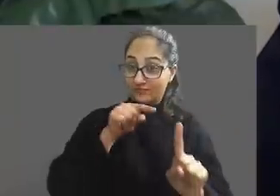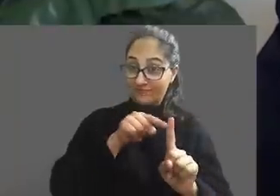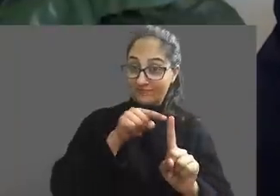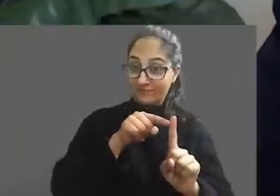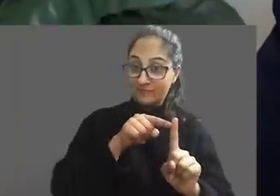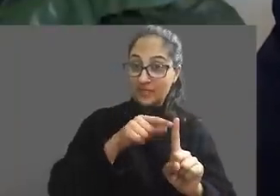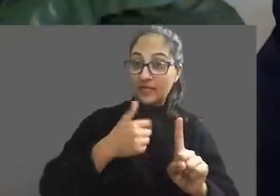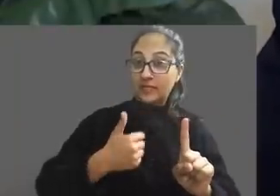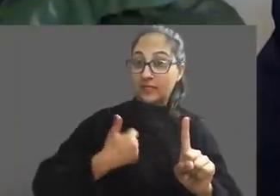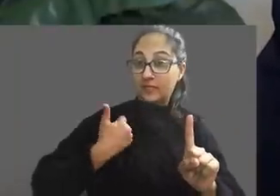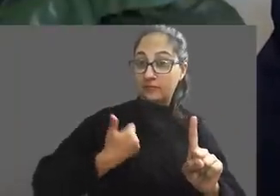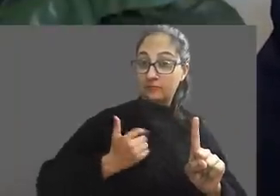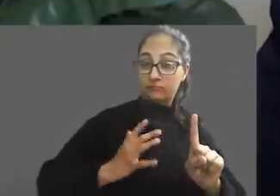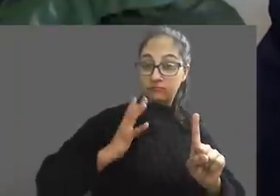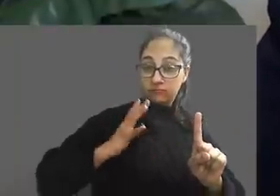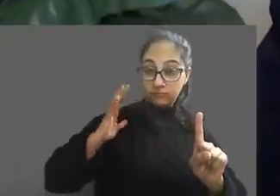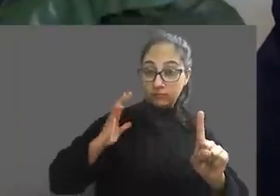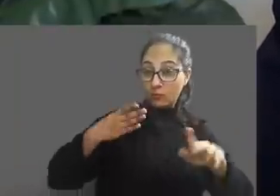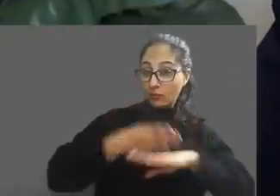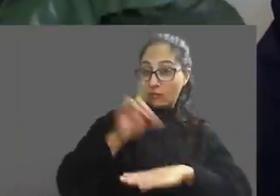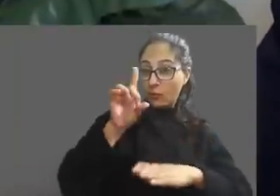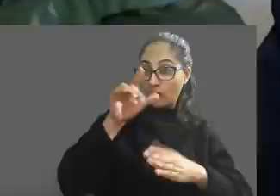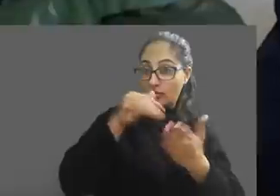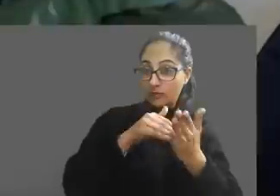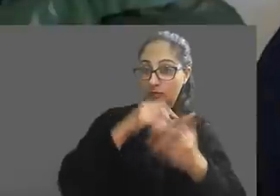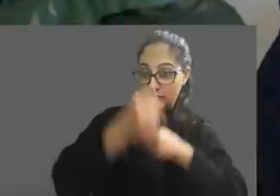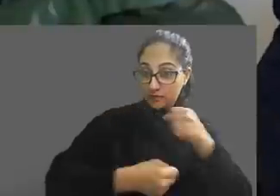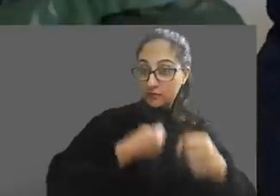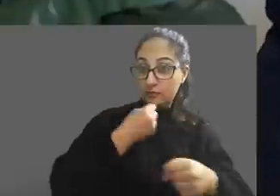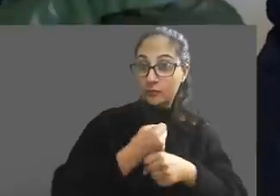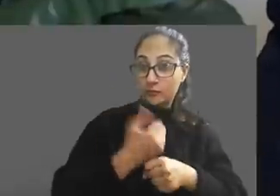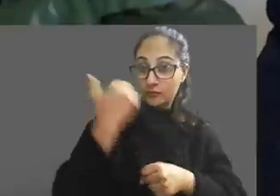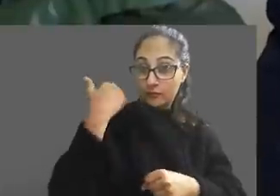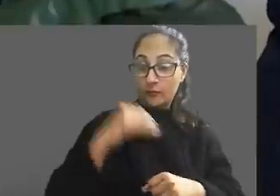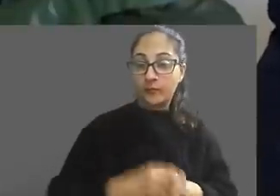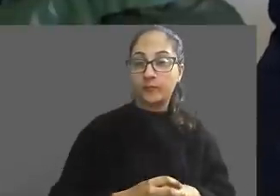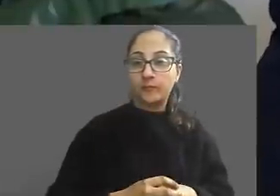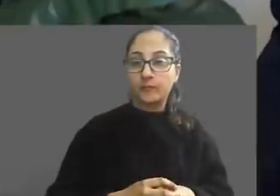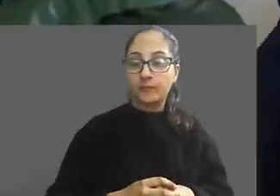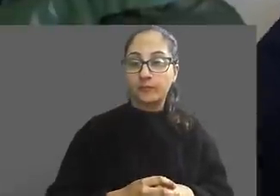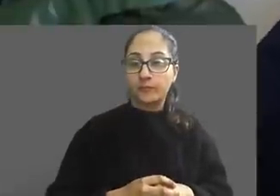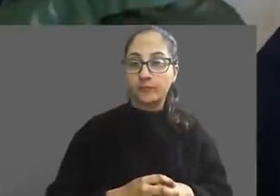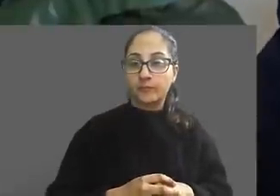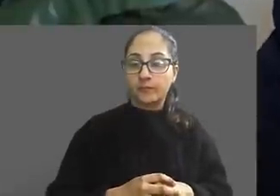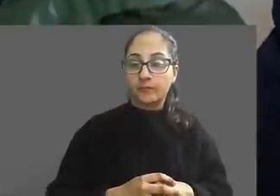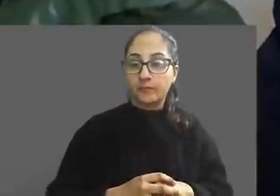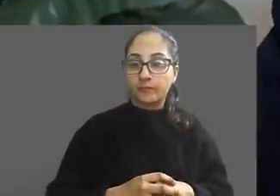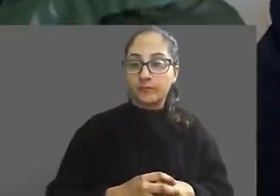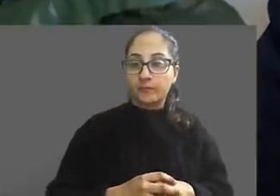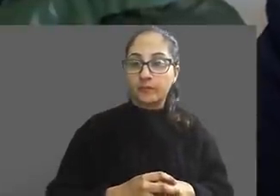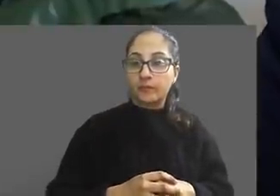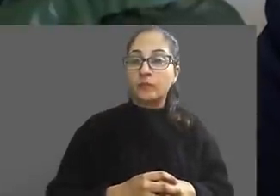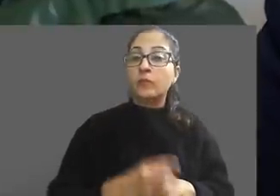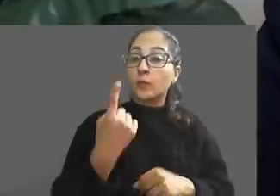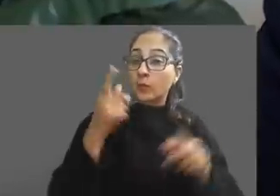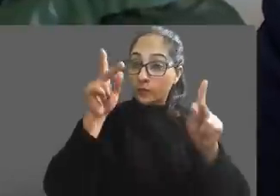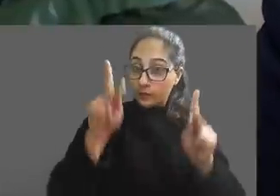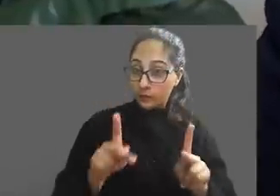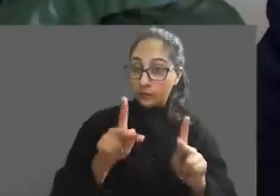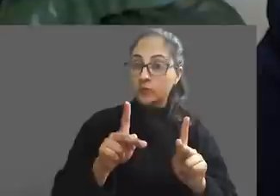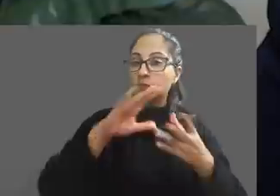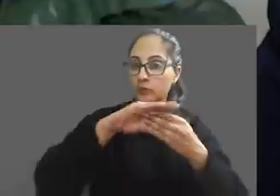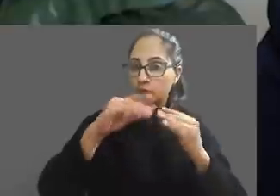Abul Qasim Qashani, he writes that Rais Muzaffar was a wealthy Jamaati member who lived incognito among